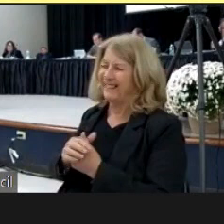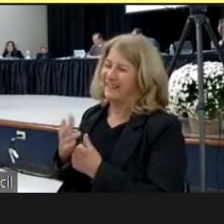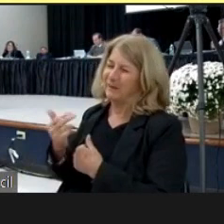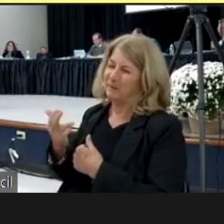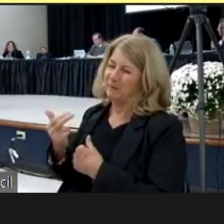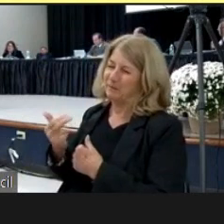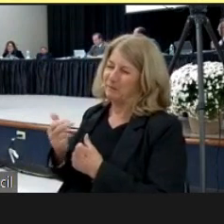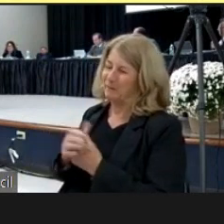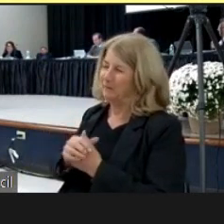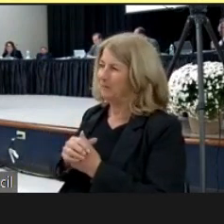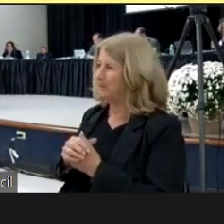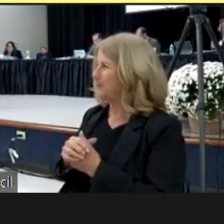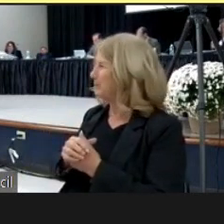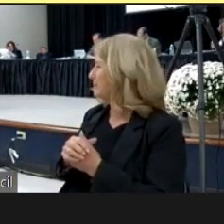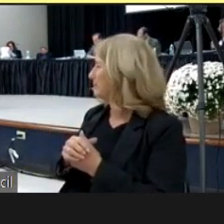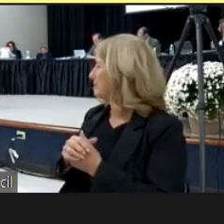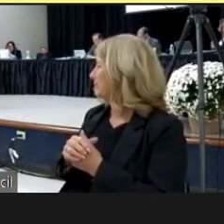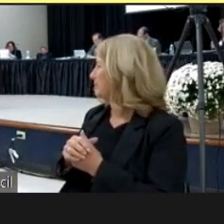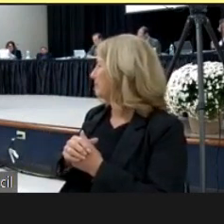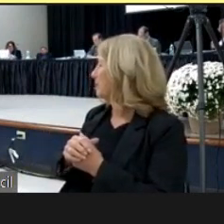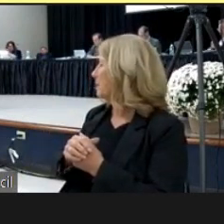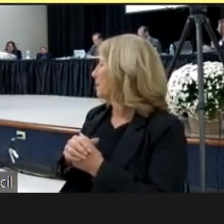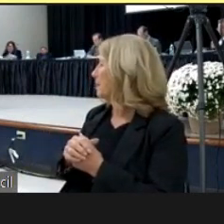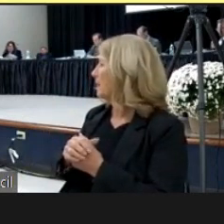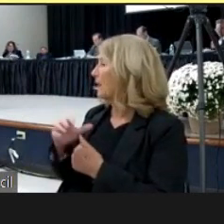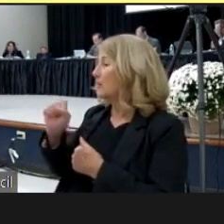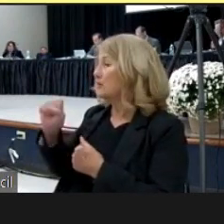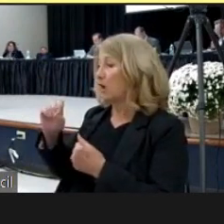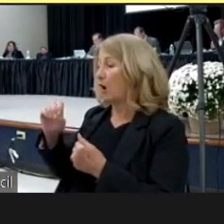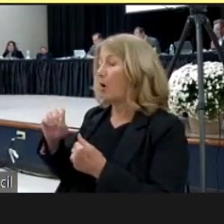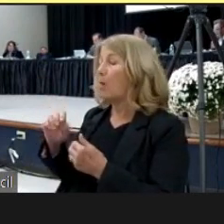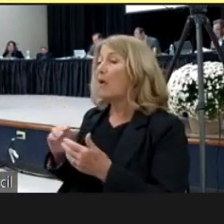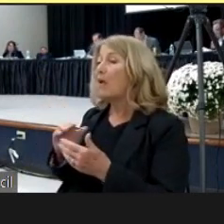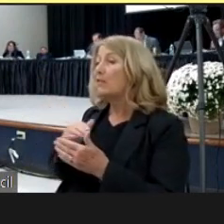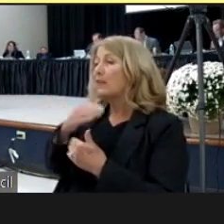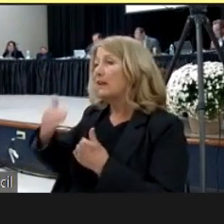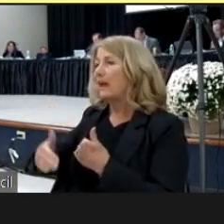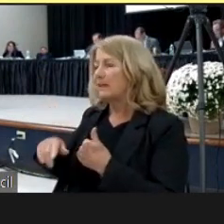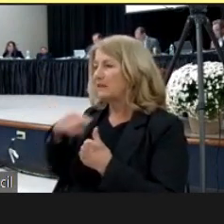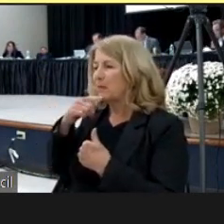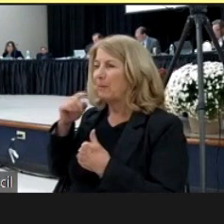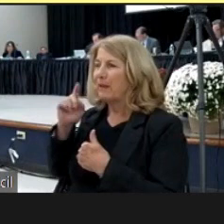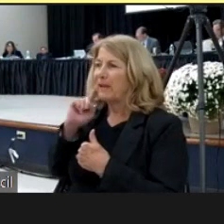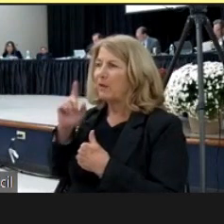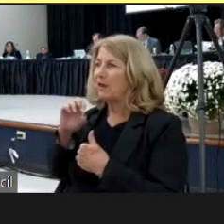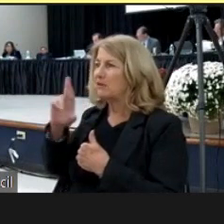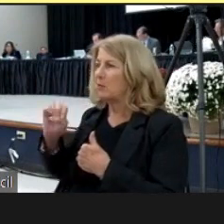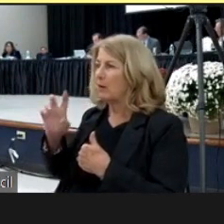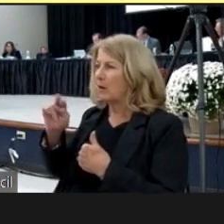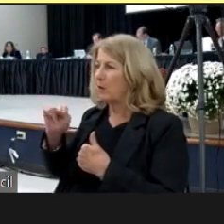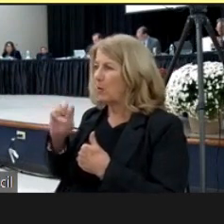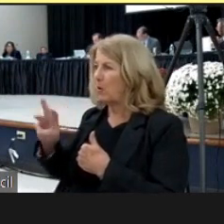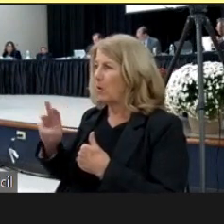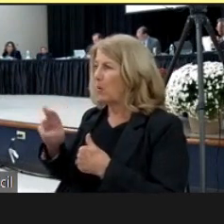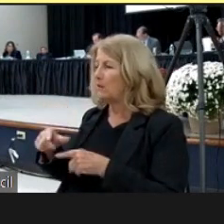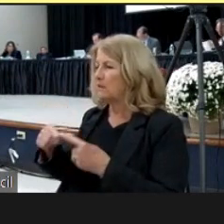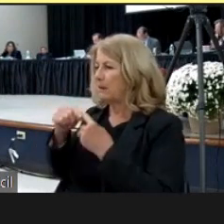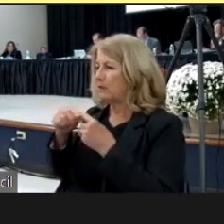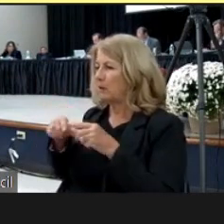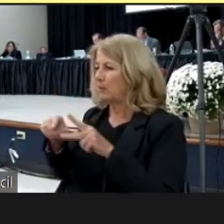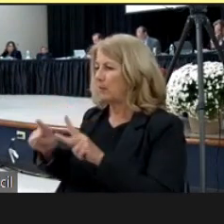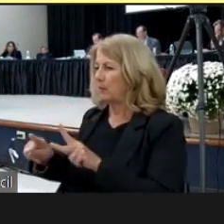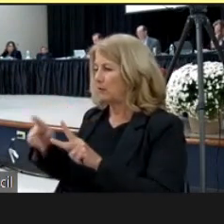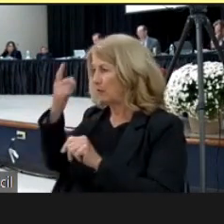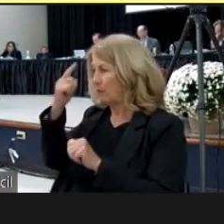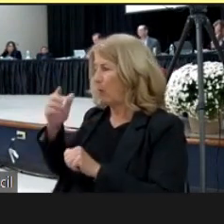More car wash. Yeah. So the next public hearing is actually renewal of a special permit for My Brother's Keeper,